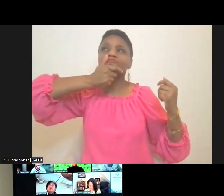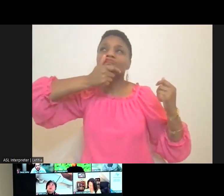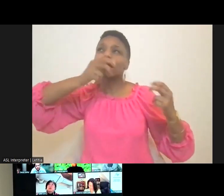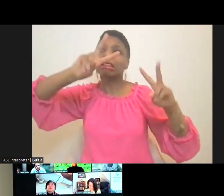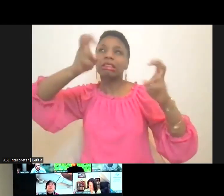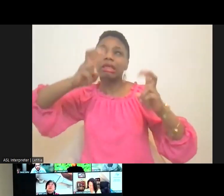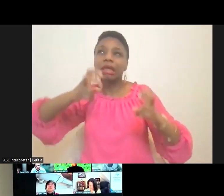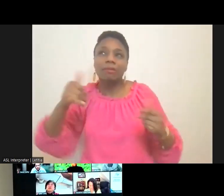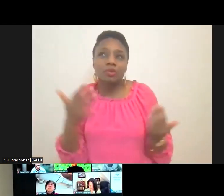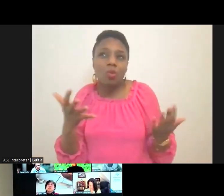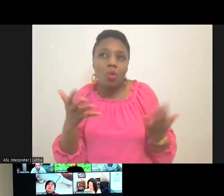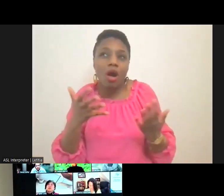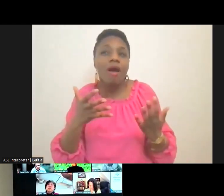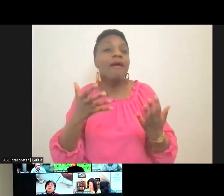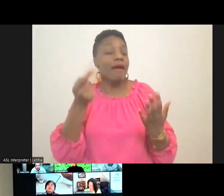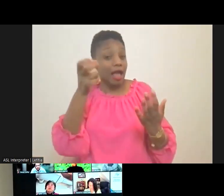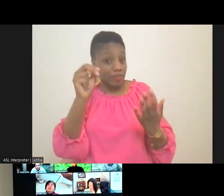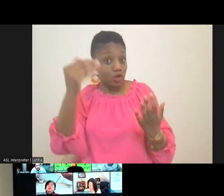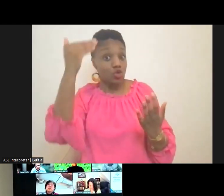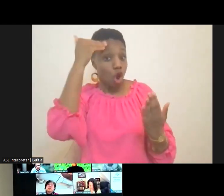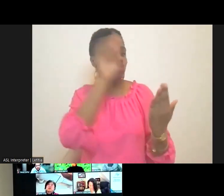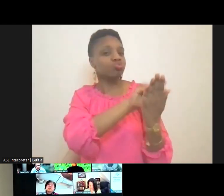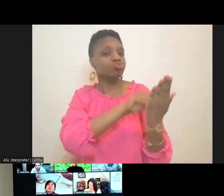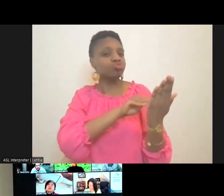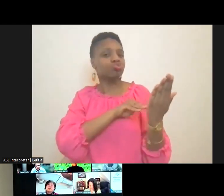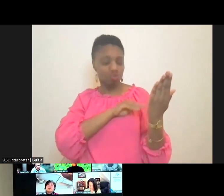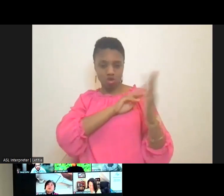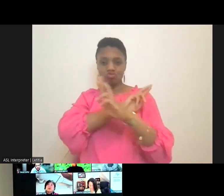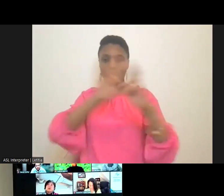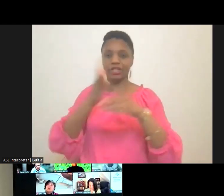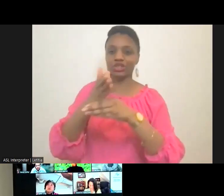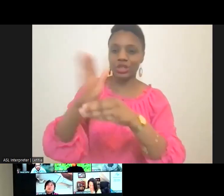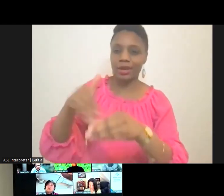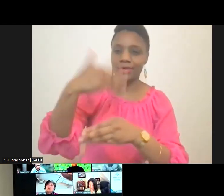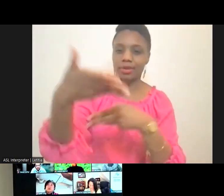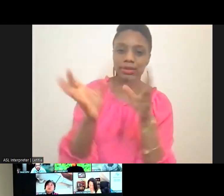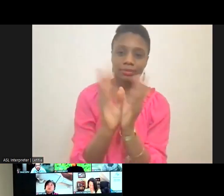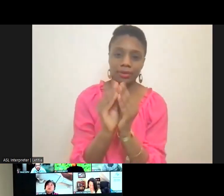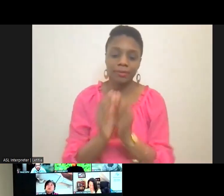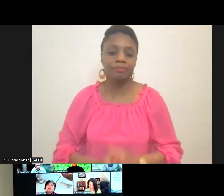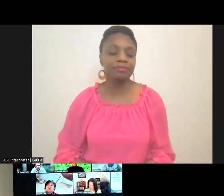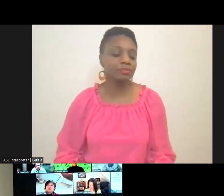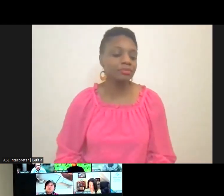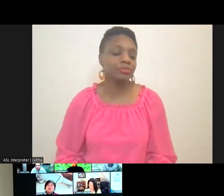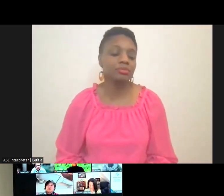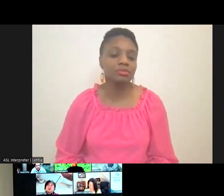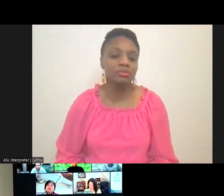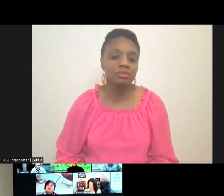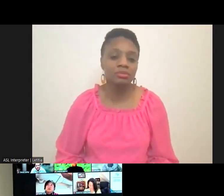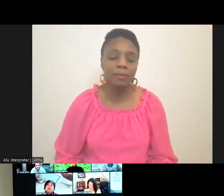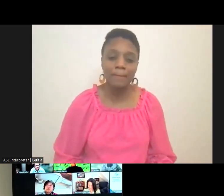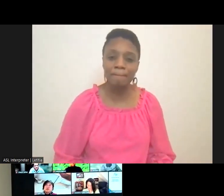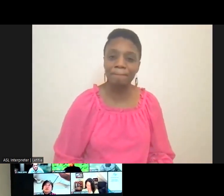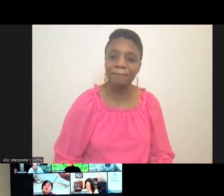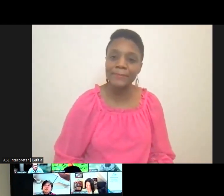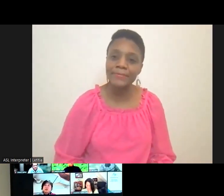bring them up at our next meeting. But if there are themes that you think we should definitely focus on, yeah, make sure to share them with